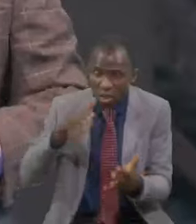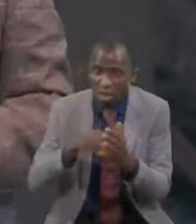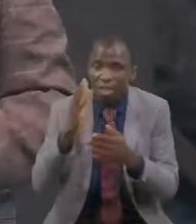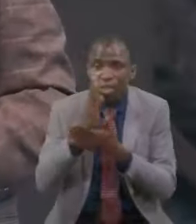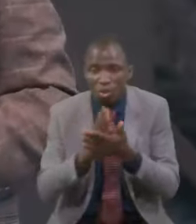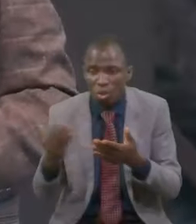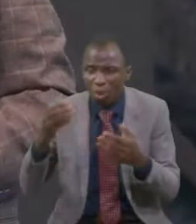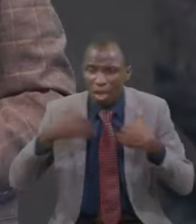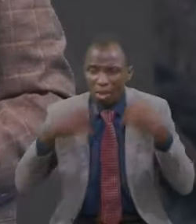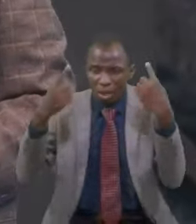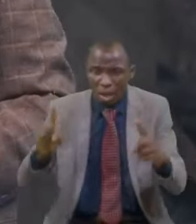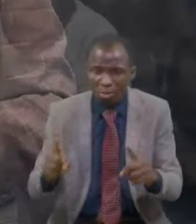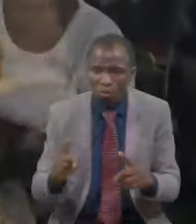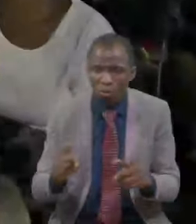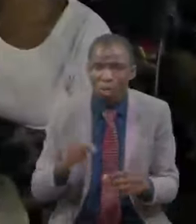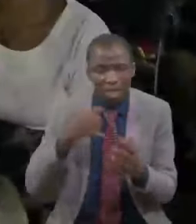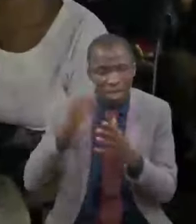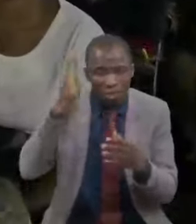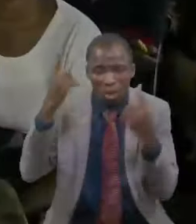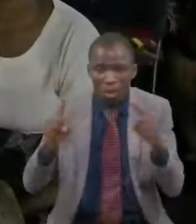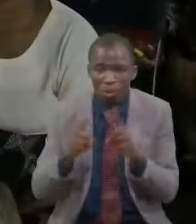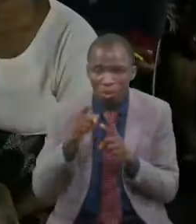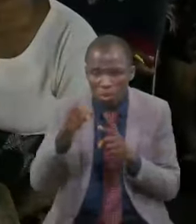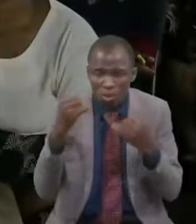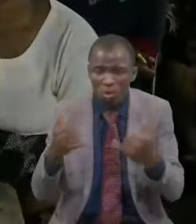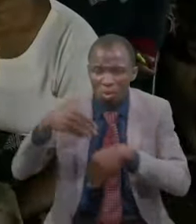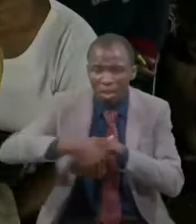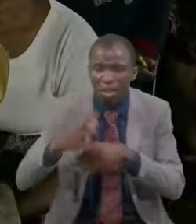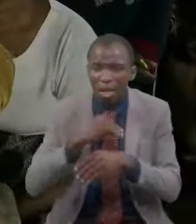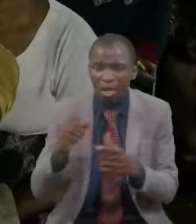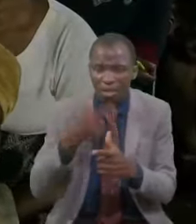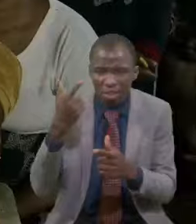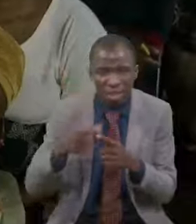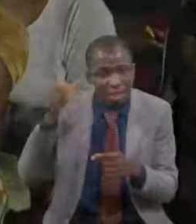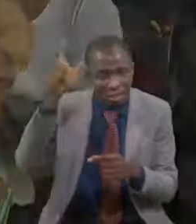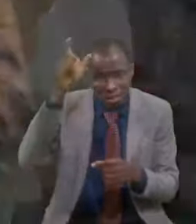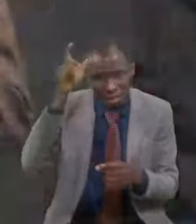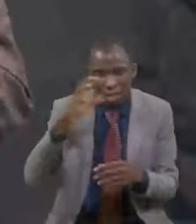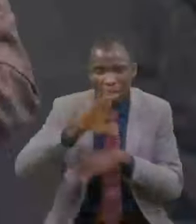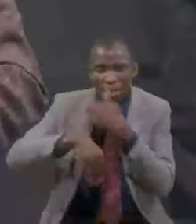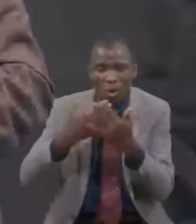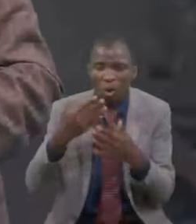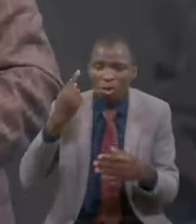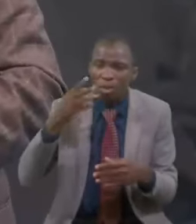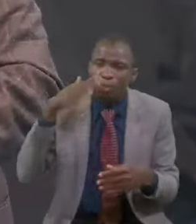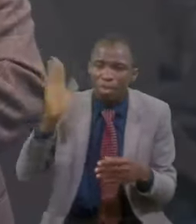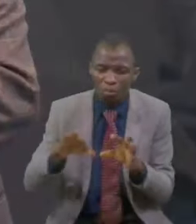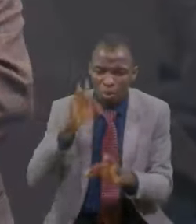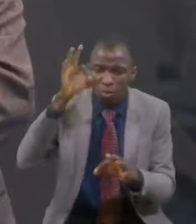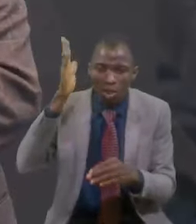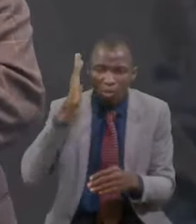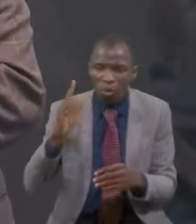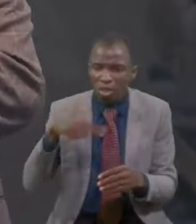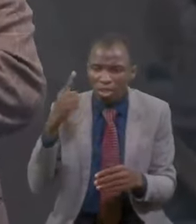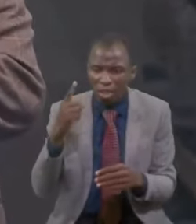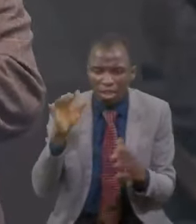happen to you tonight. And then the devil and all the evil spirit will say,